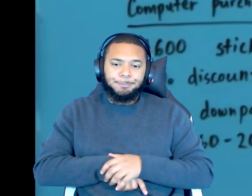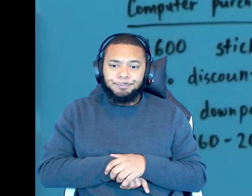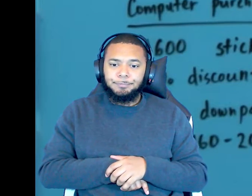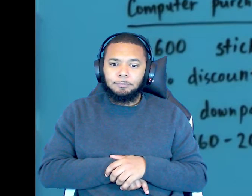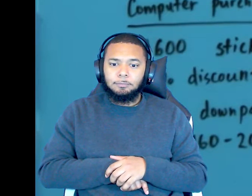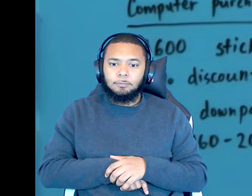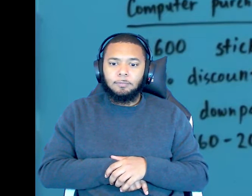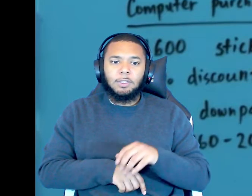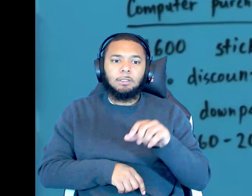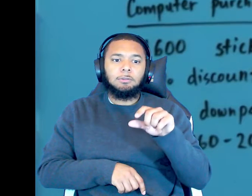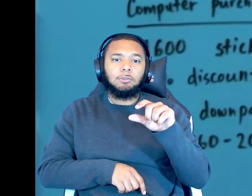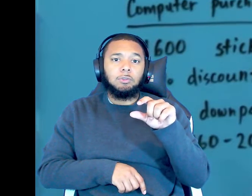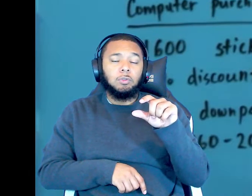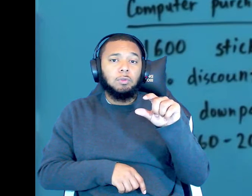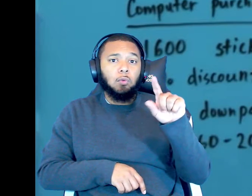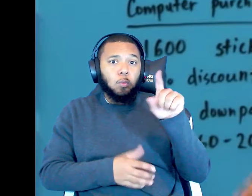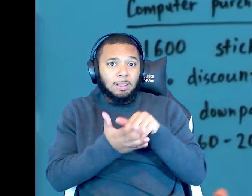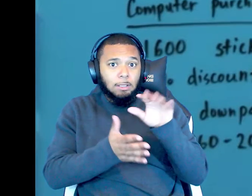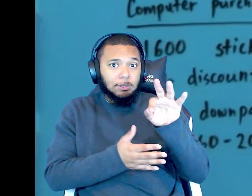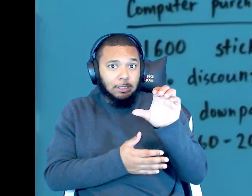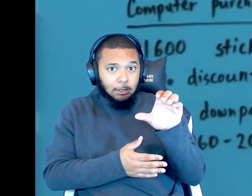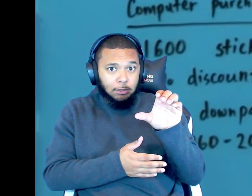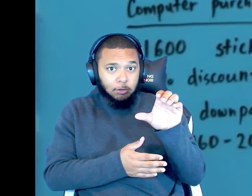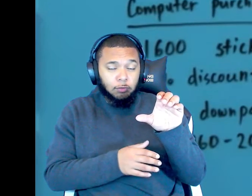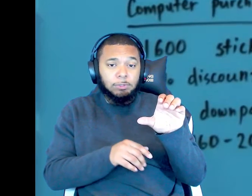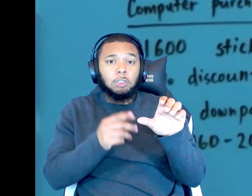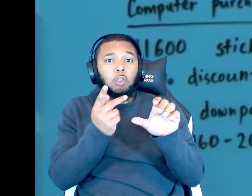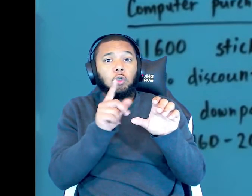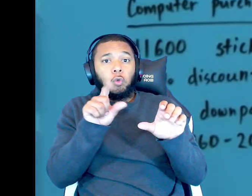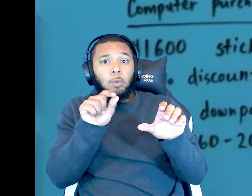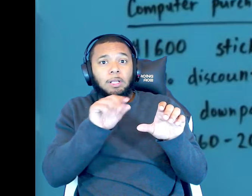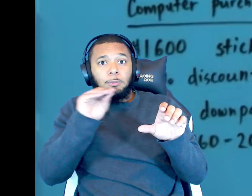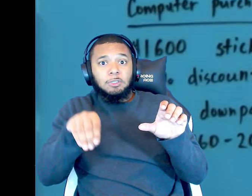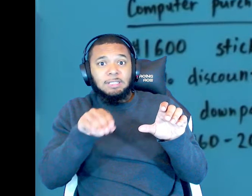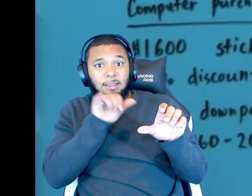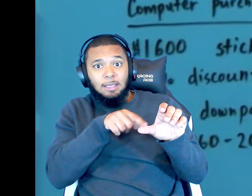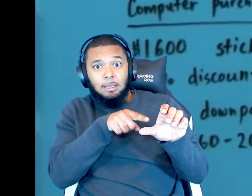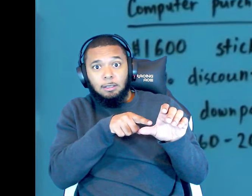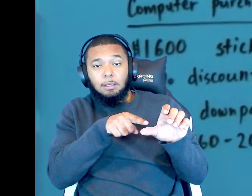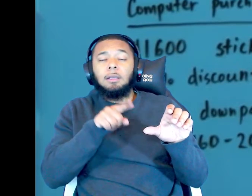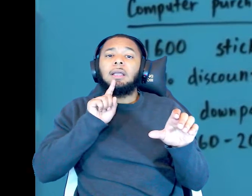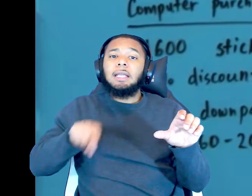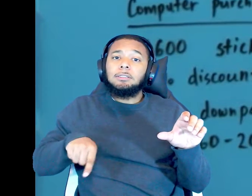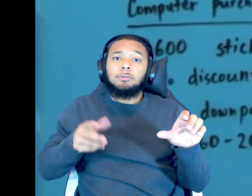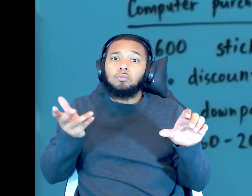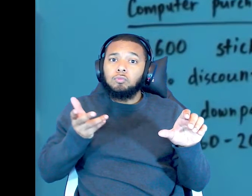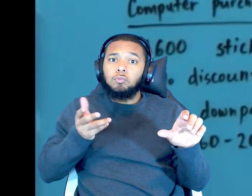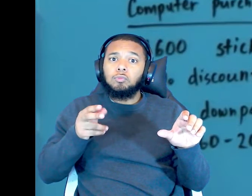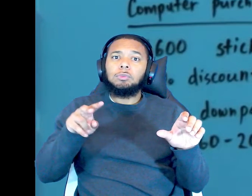So 20% of 1,900 is 380.